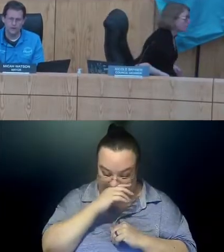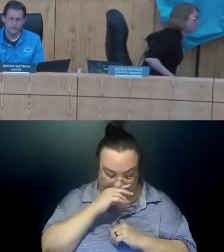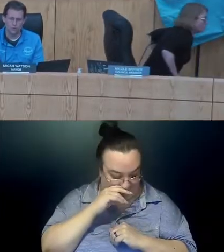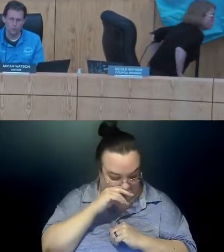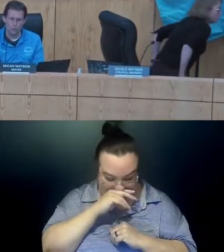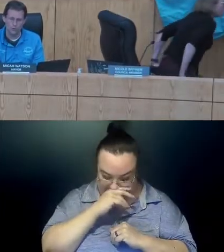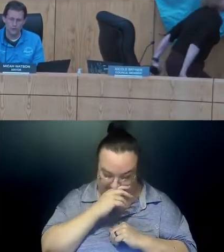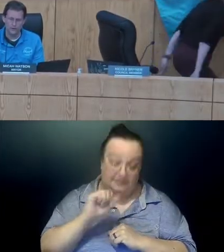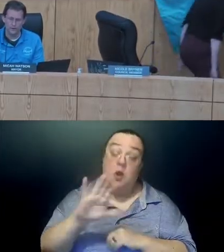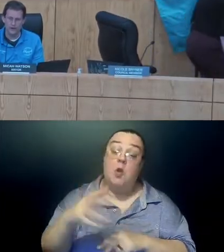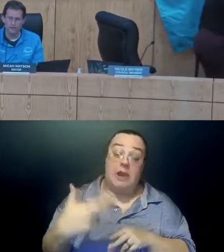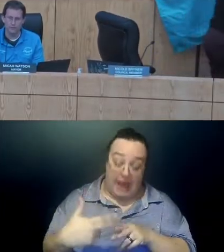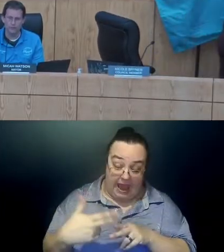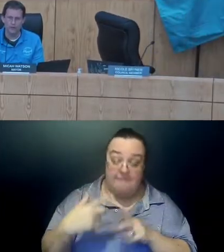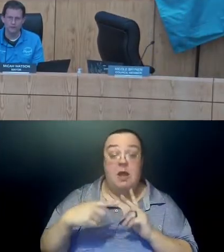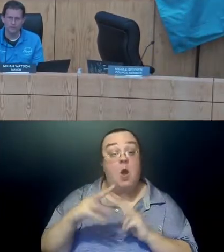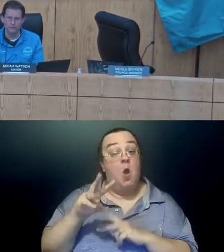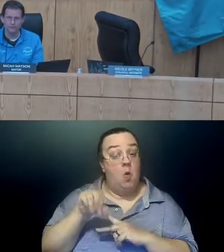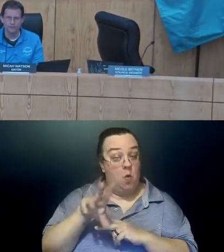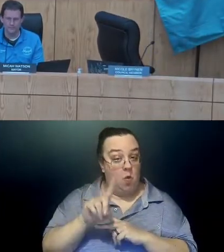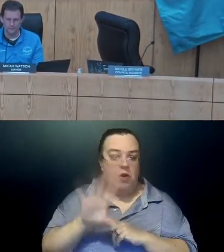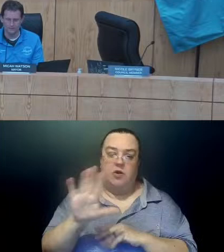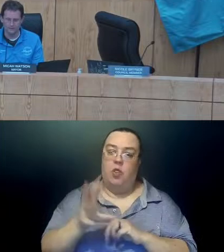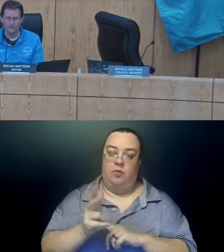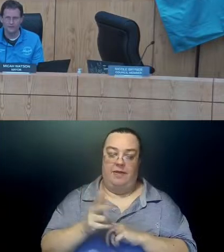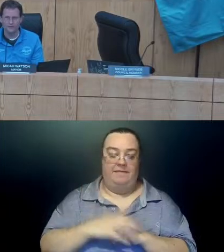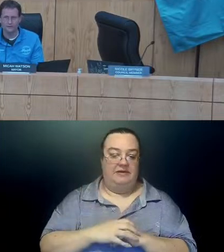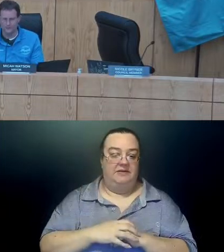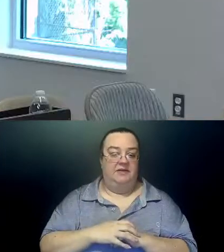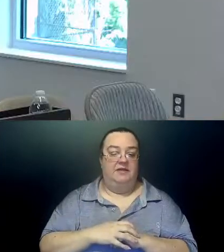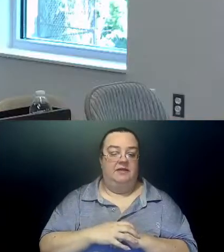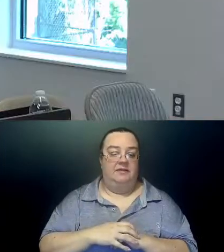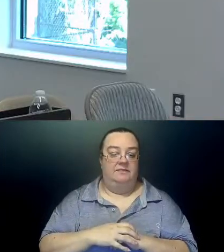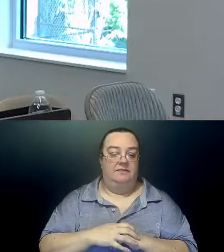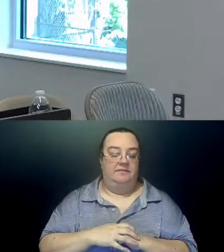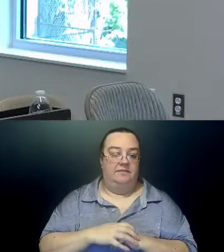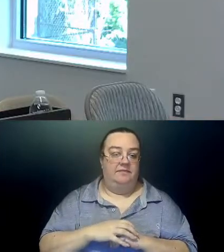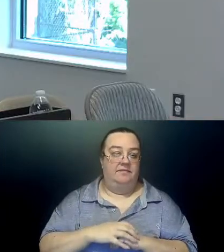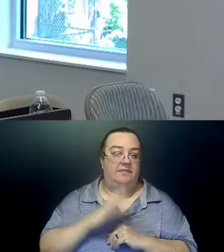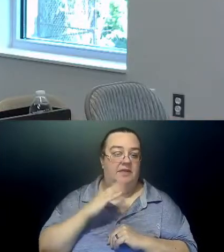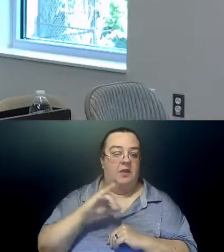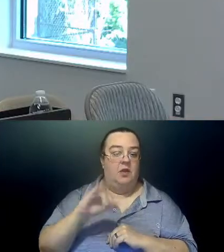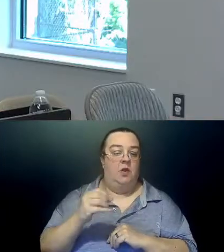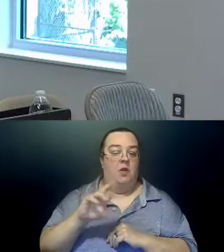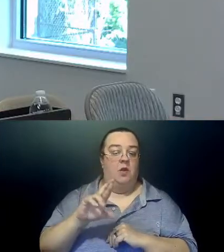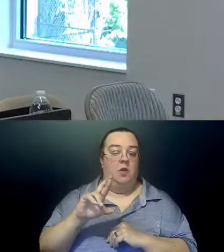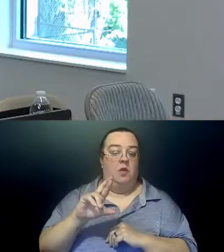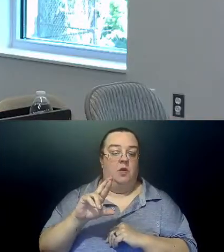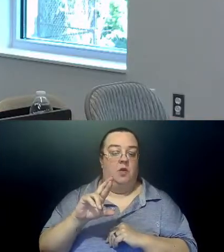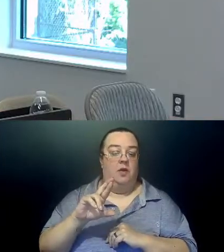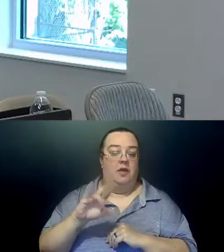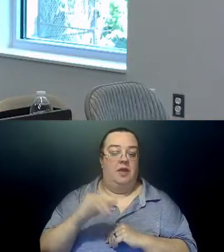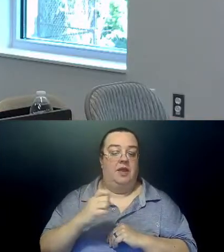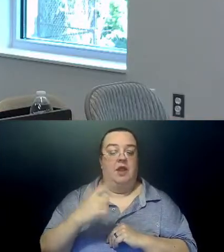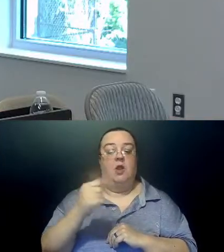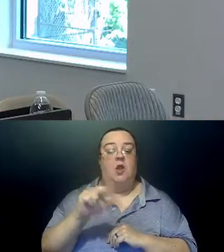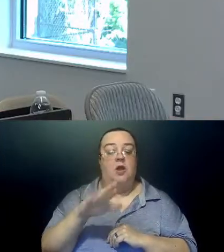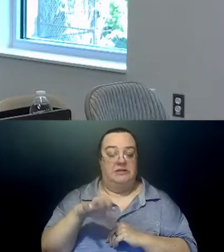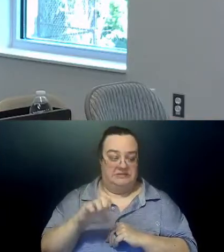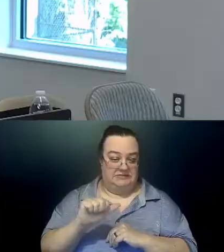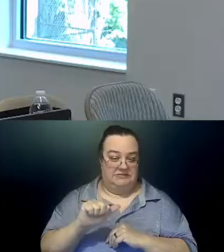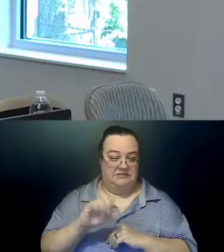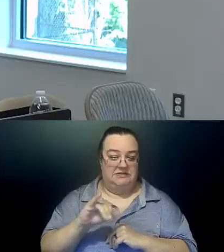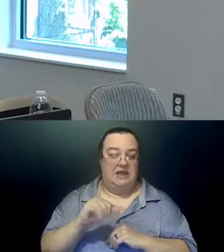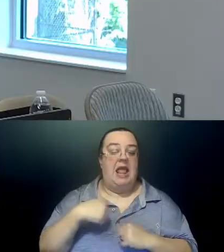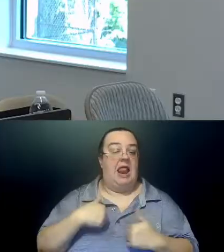Yeah, your name, your ward, and you have 3 minutes. My name is Jorge Garcia Maitin. I live right here in